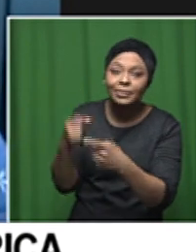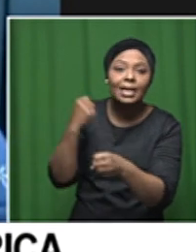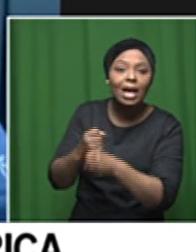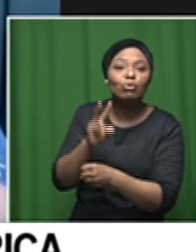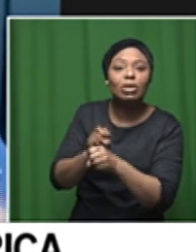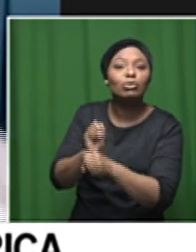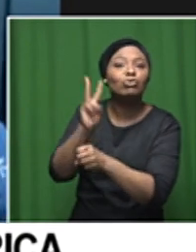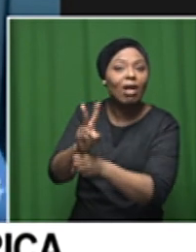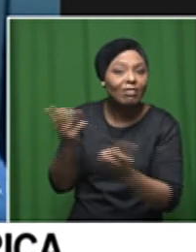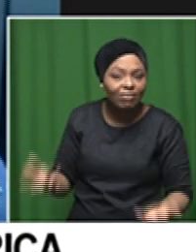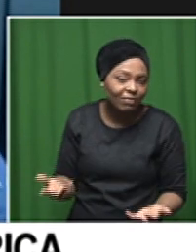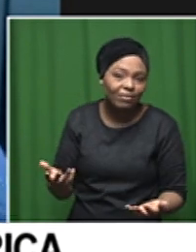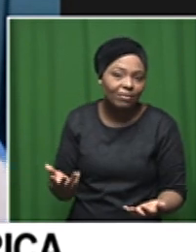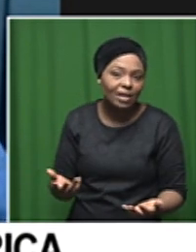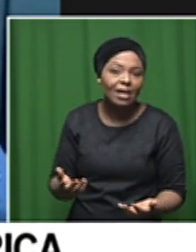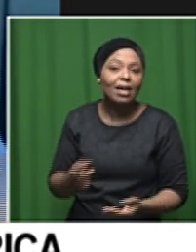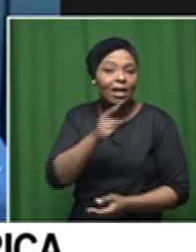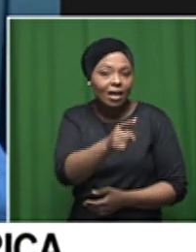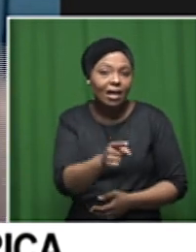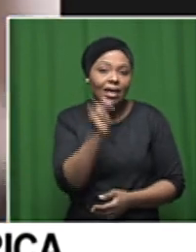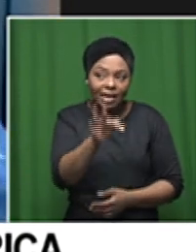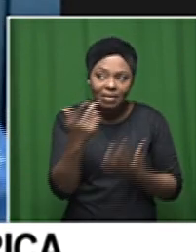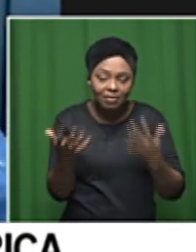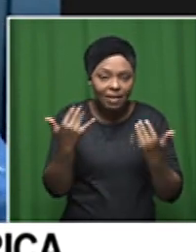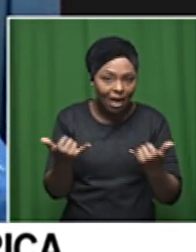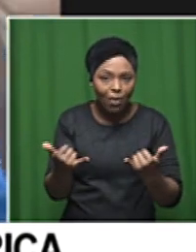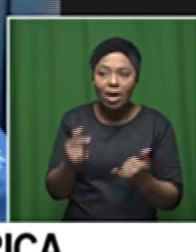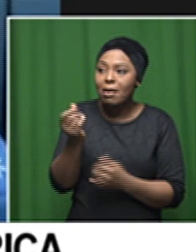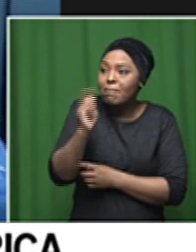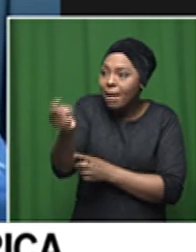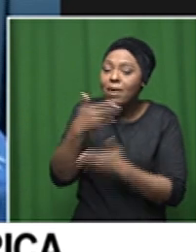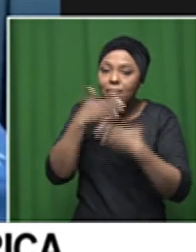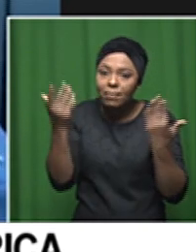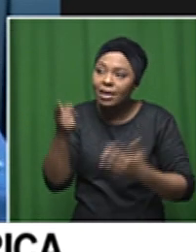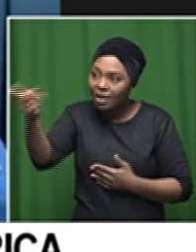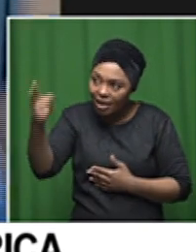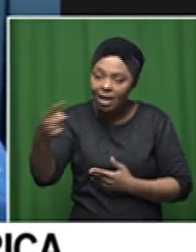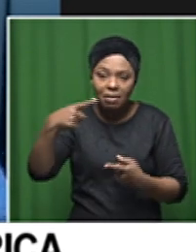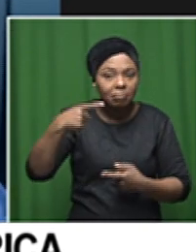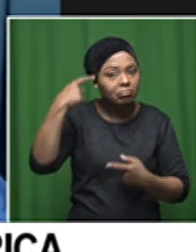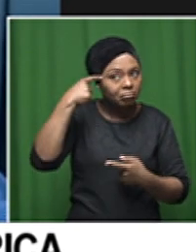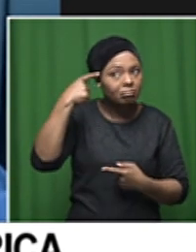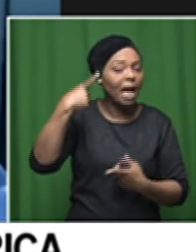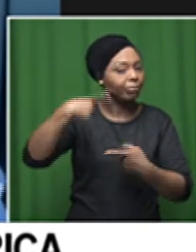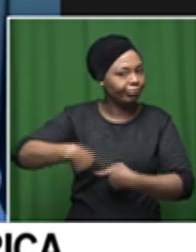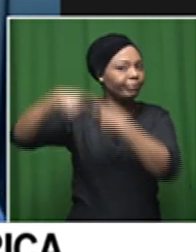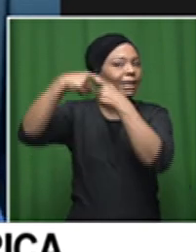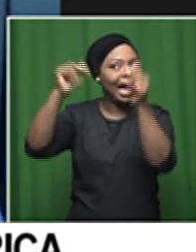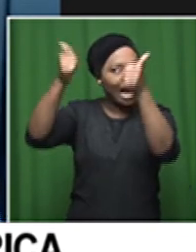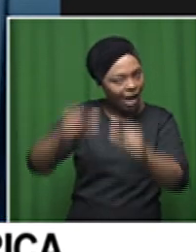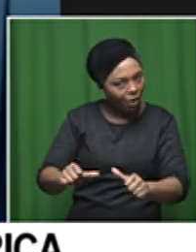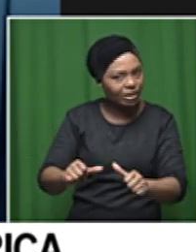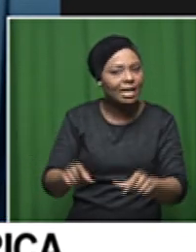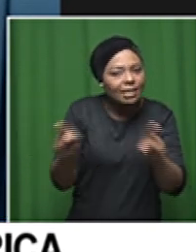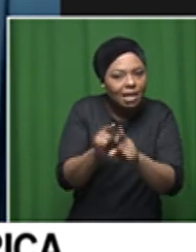accumulates, they then take a decision to put your account on hold. When your account is on hold, it means even if you